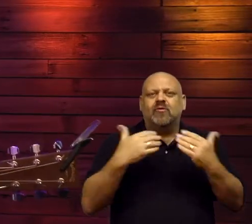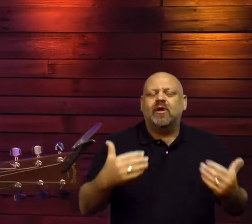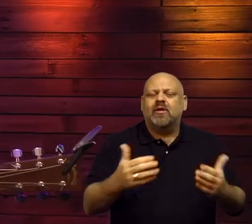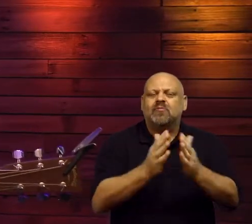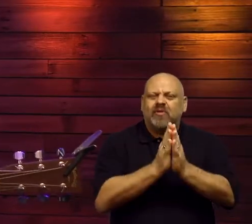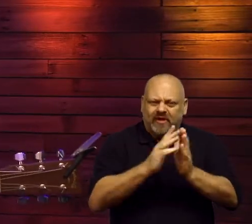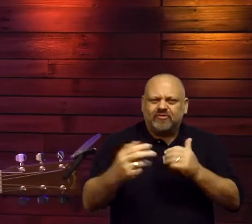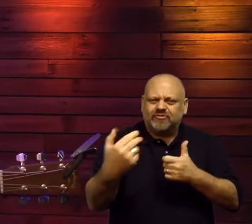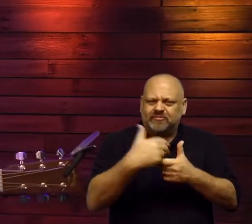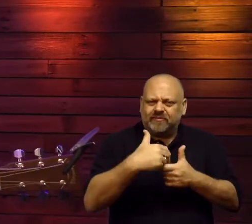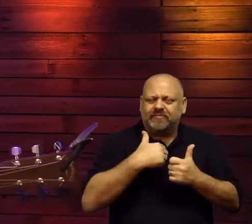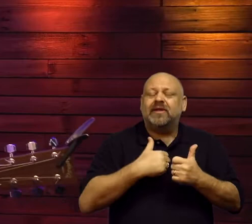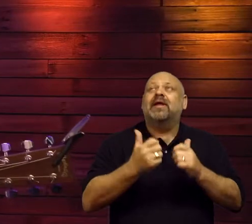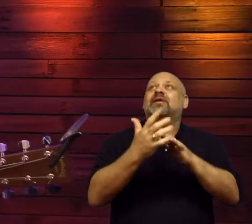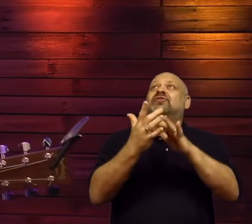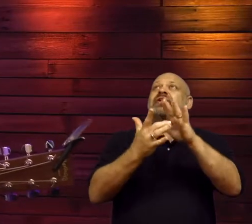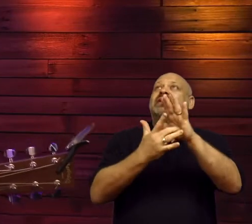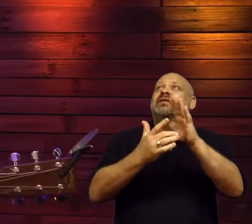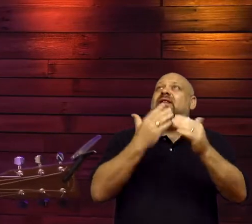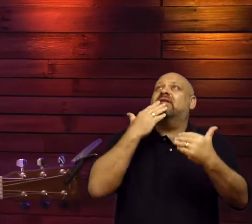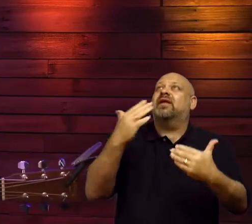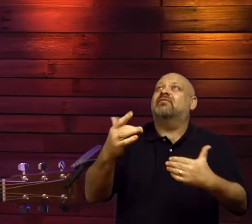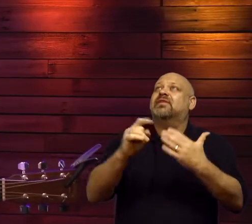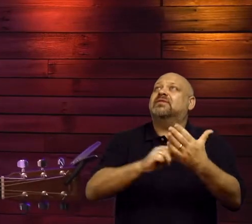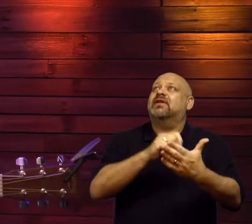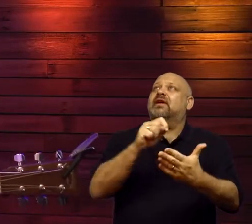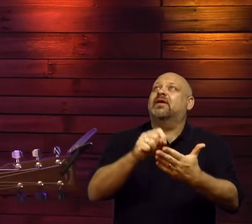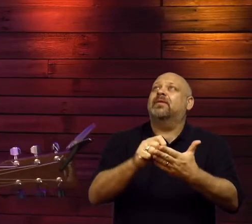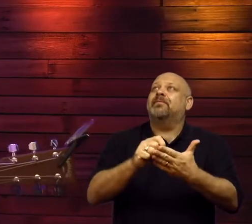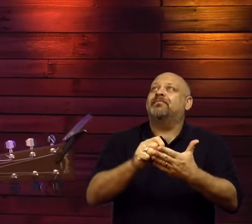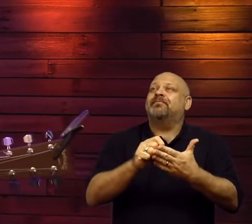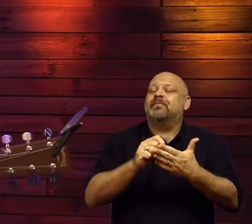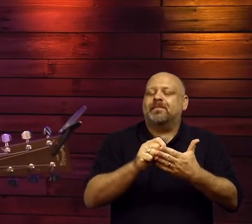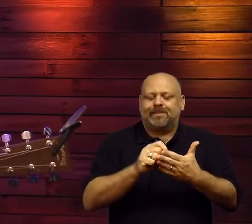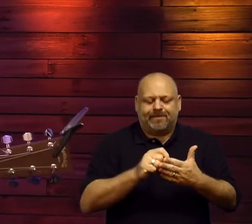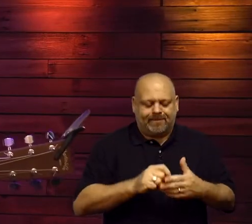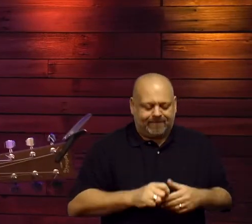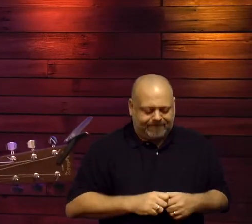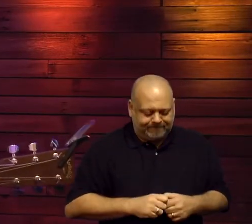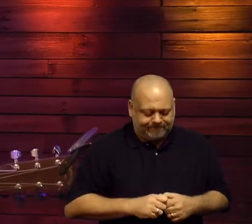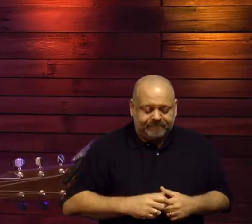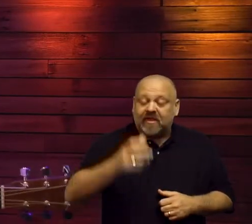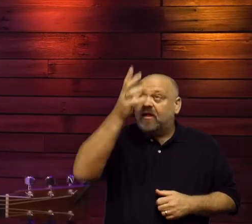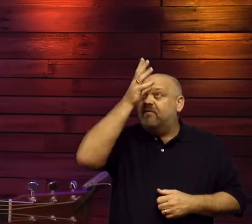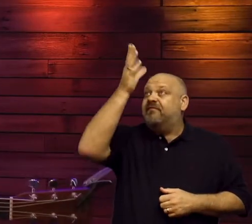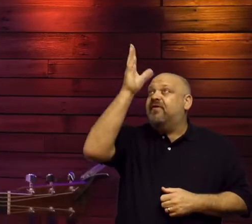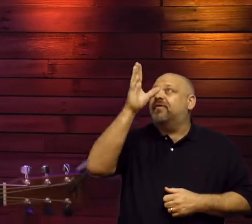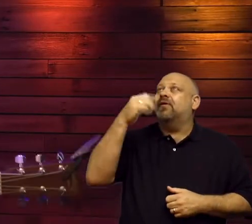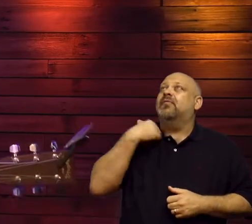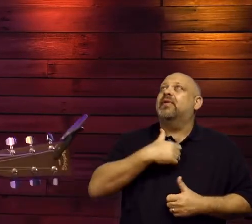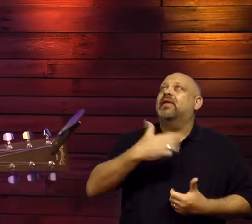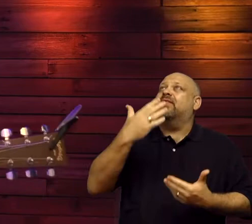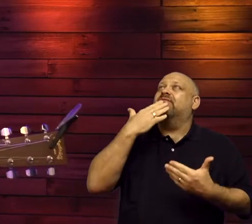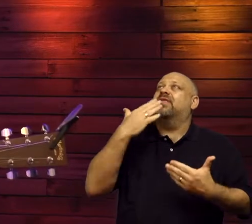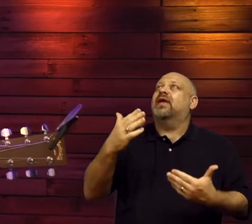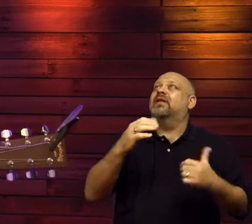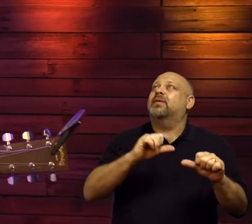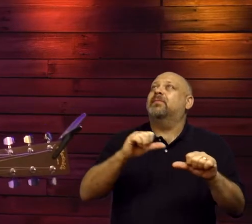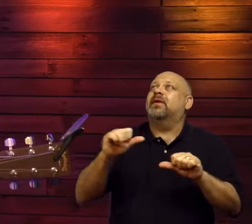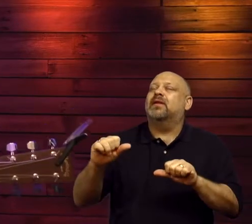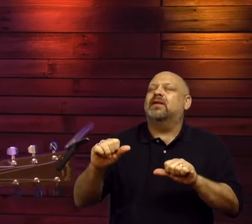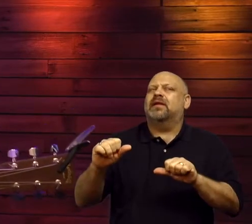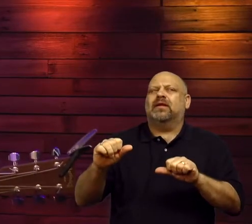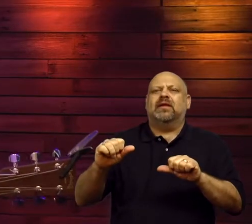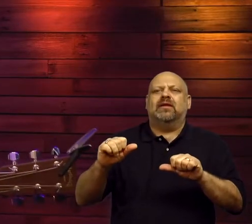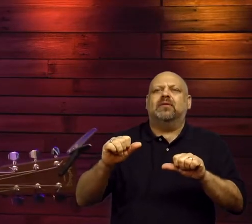y'all pray with me. Jesus, thank you for this time. Father, we thank you for the ability to